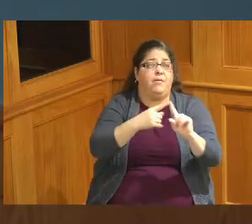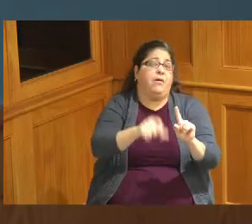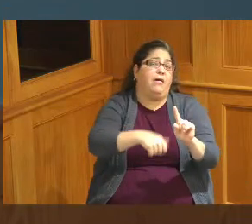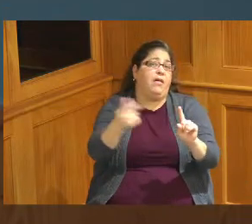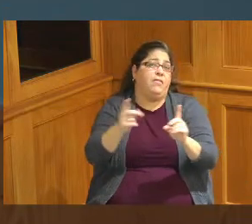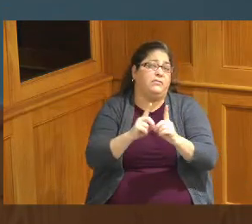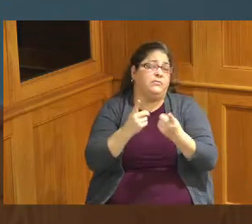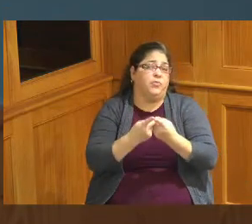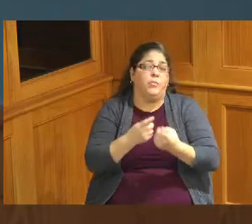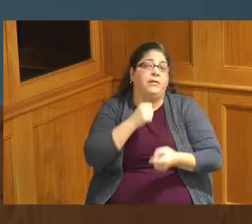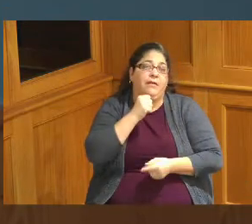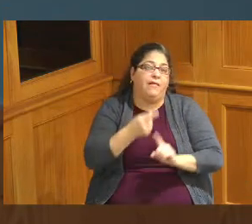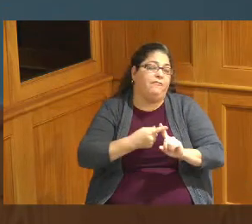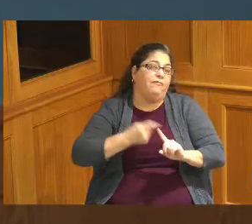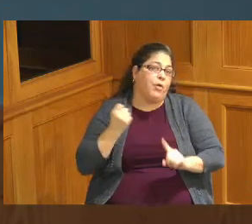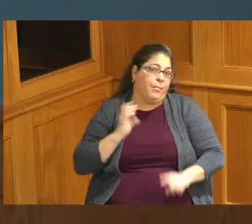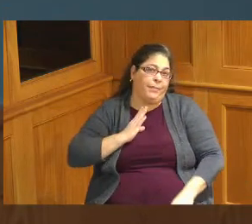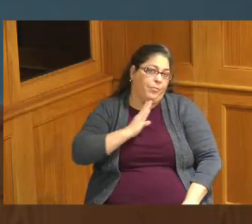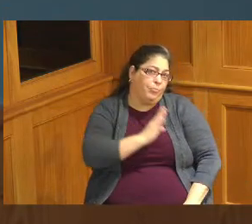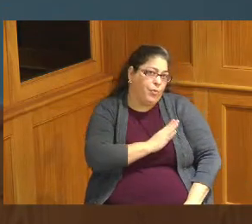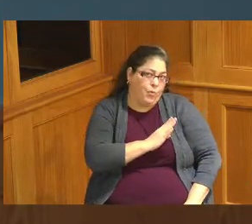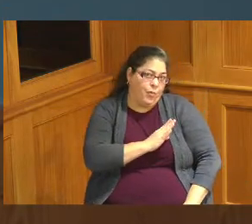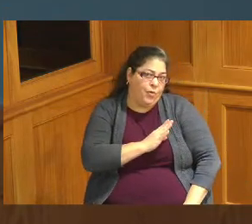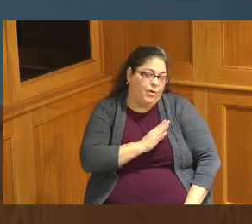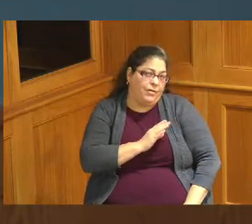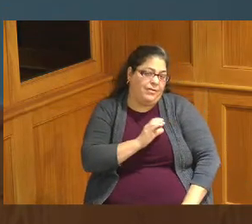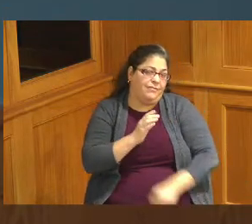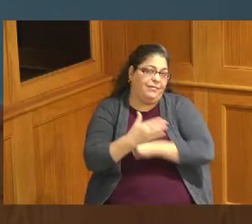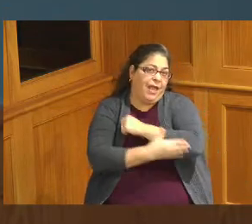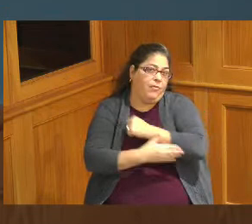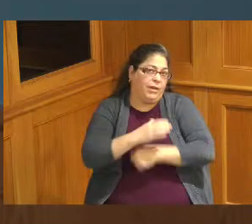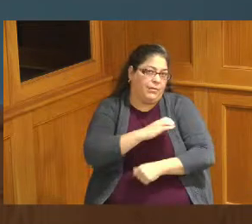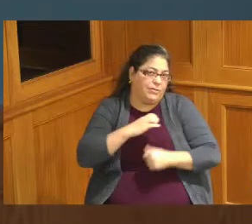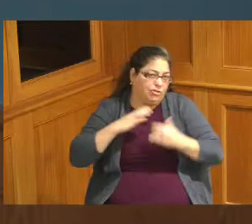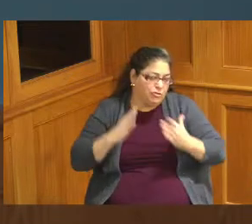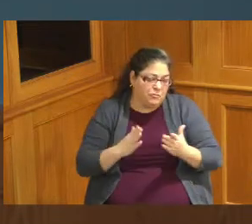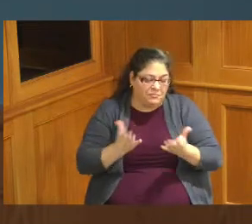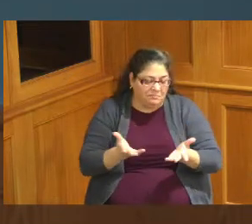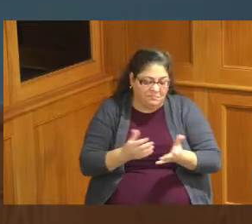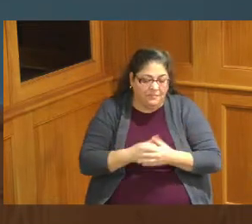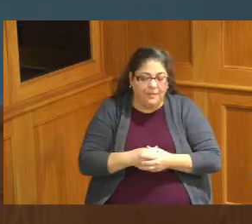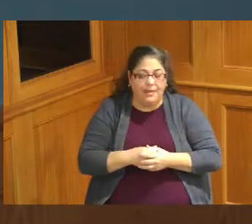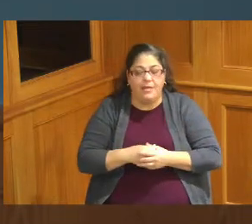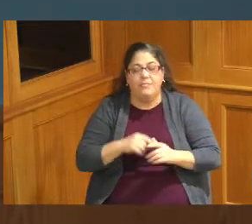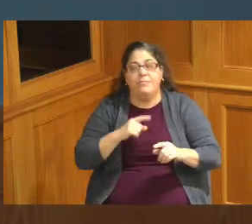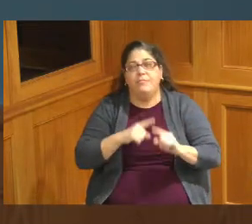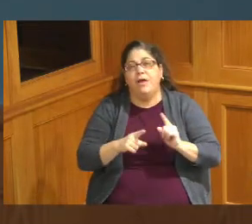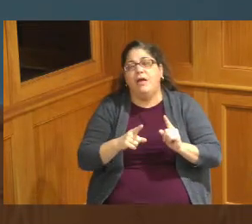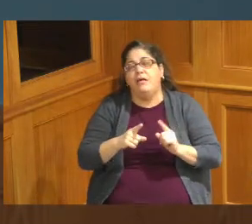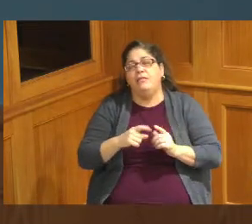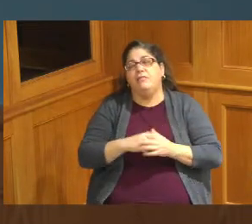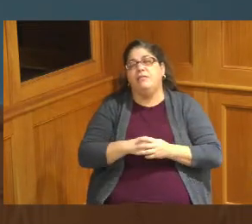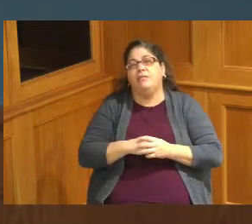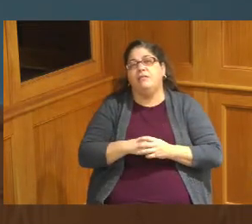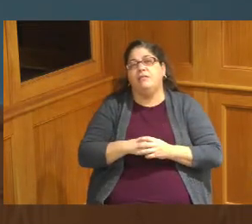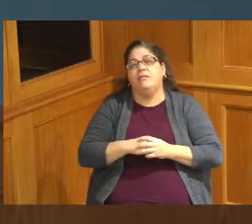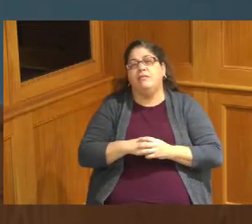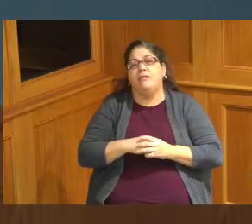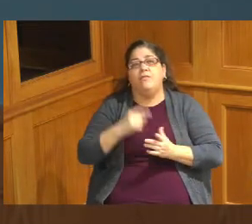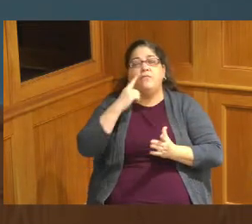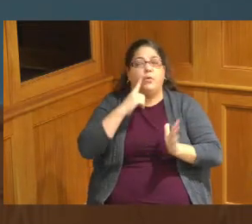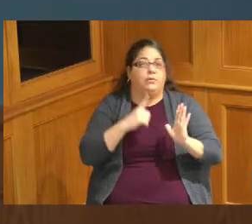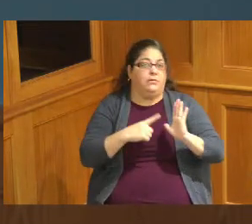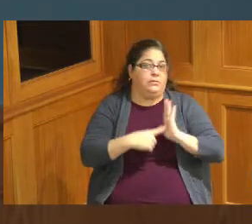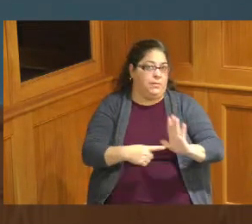would not come from the Board of County Commissioners. However, I wanted to, for